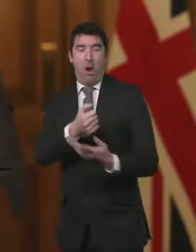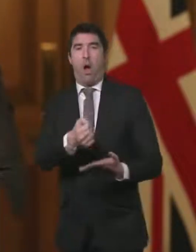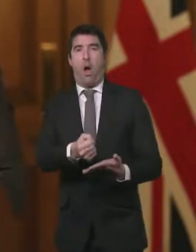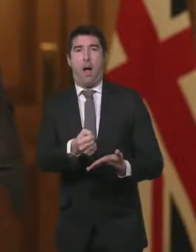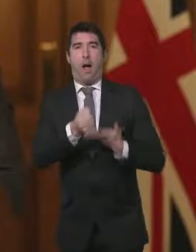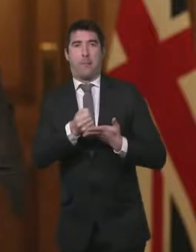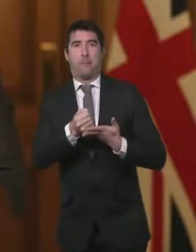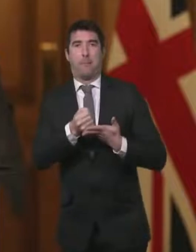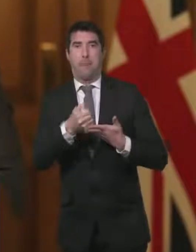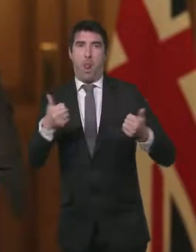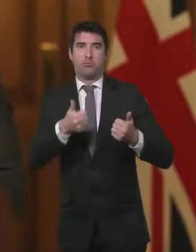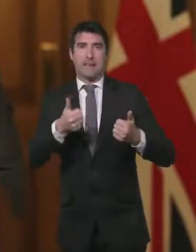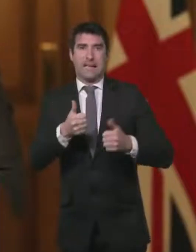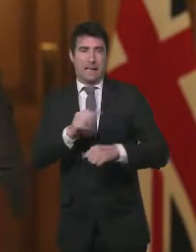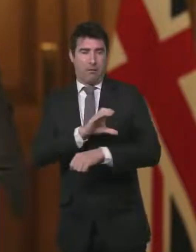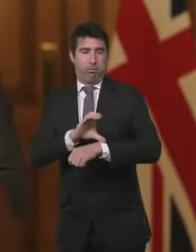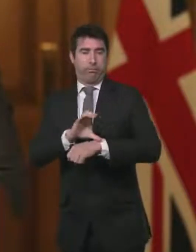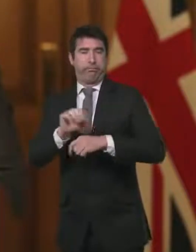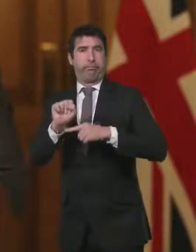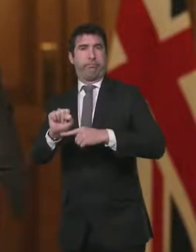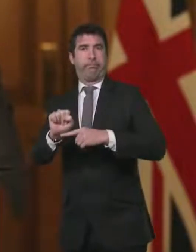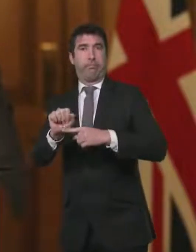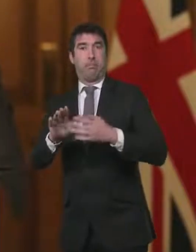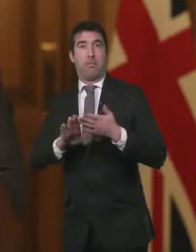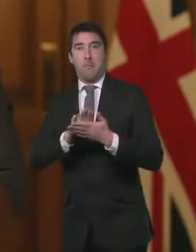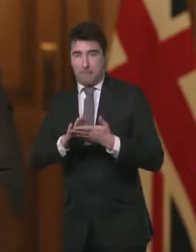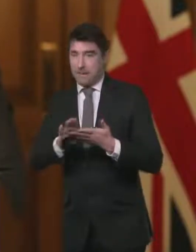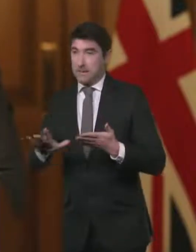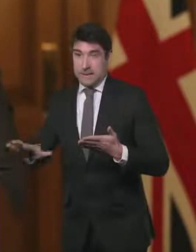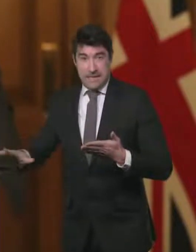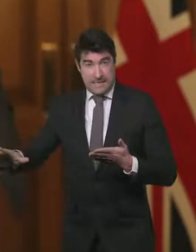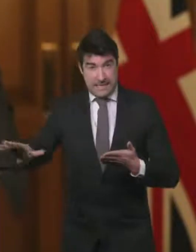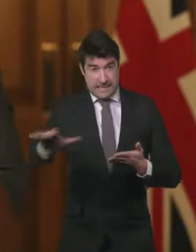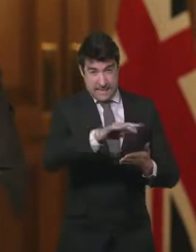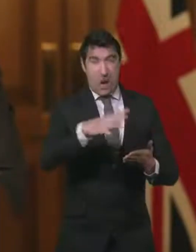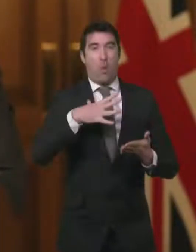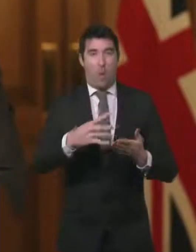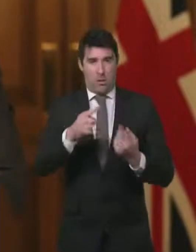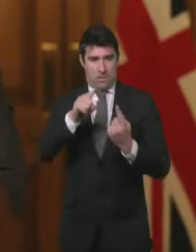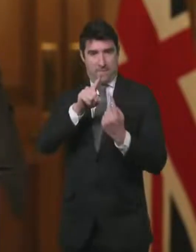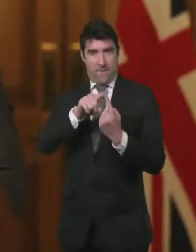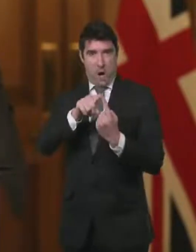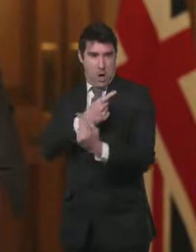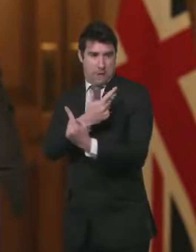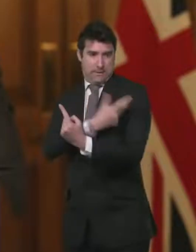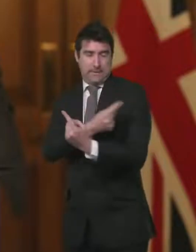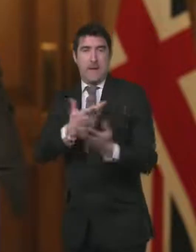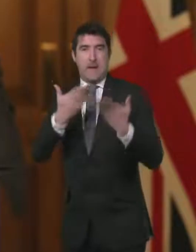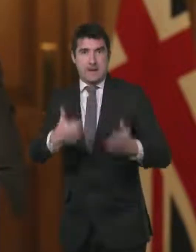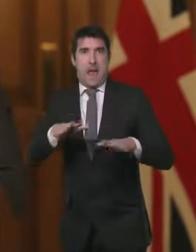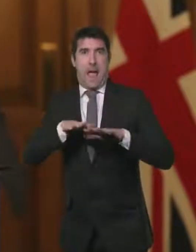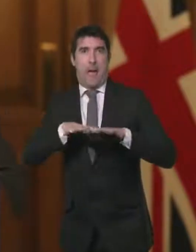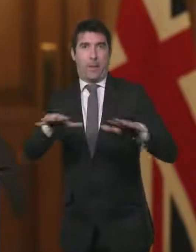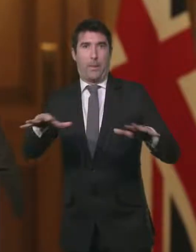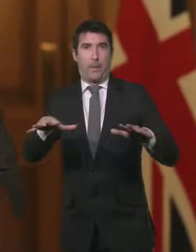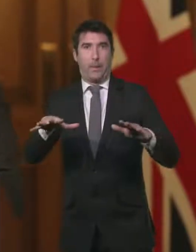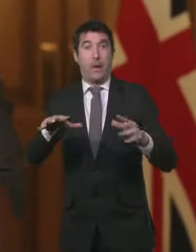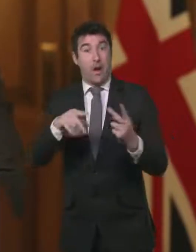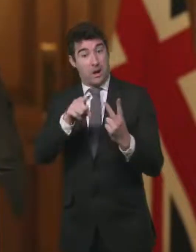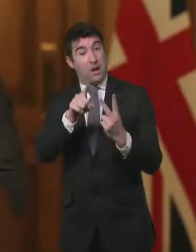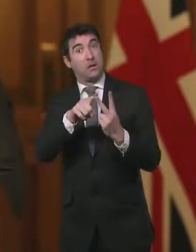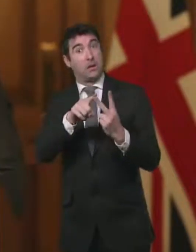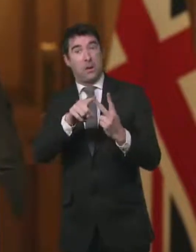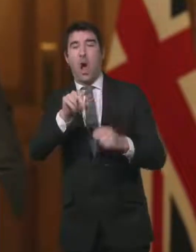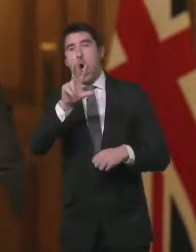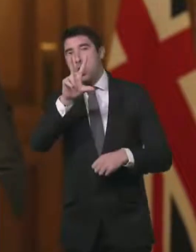many vulnerable people as possible, with the second dose to follow 12 weeks later. And what that means